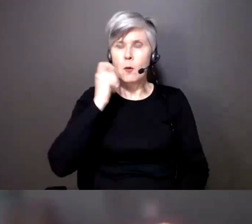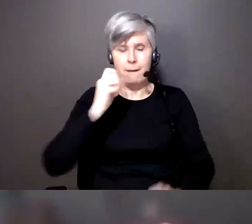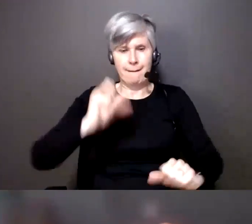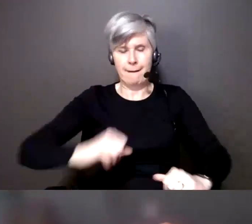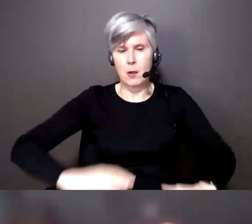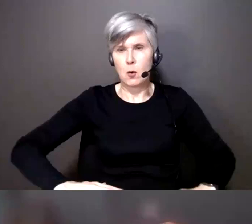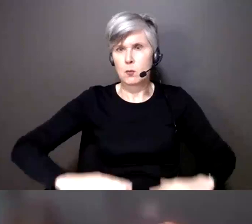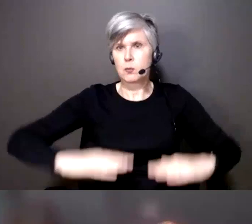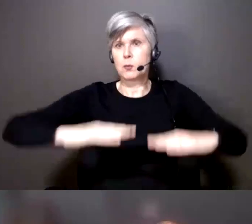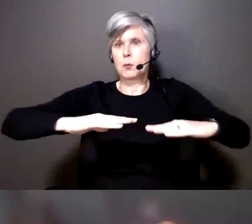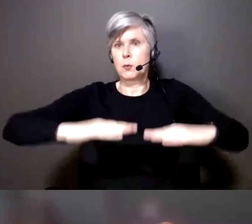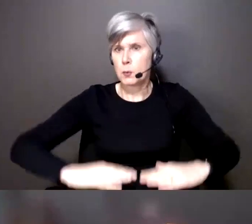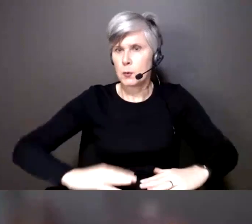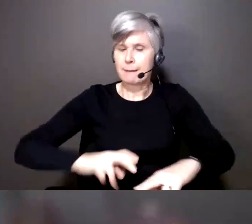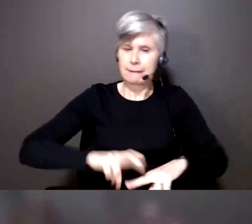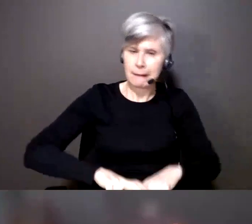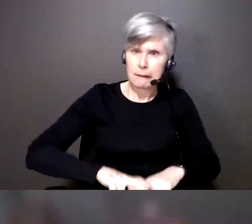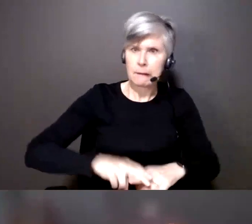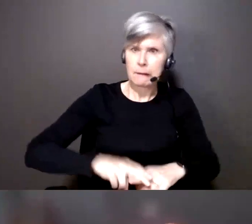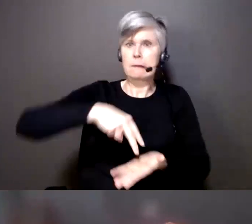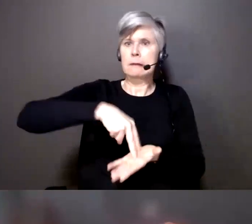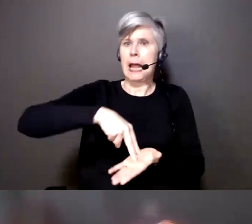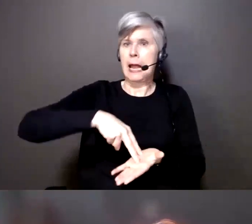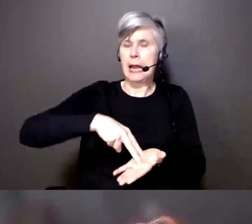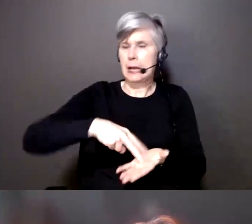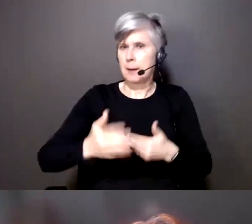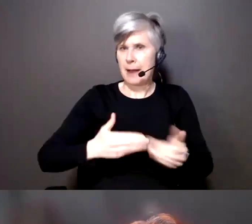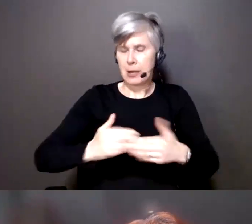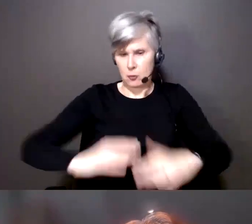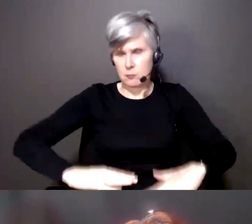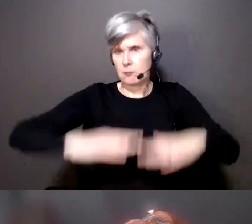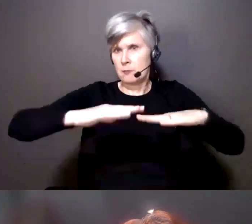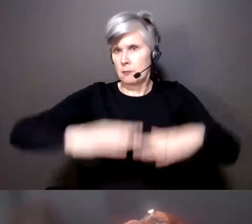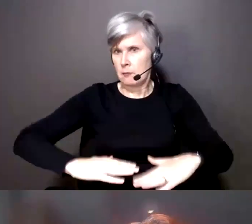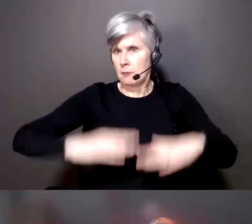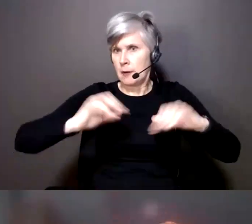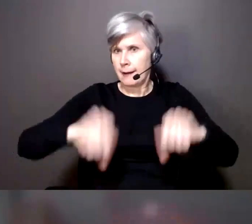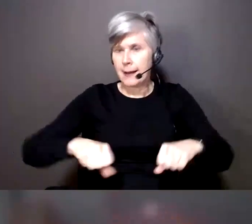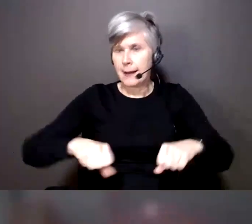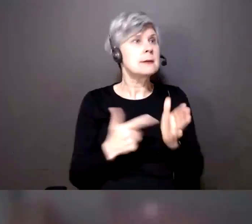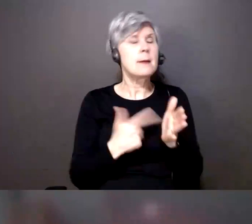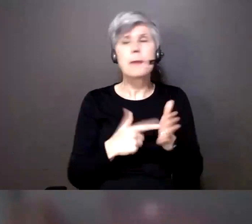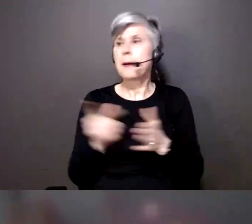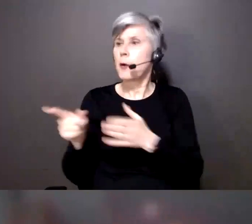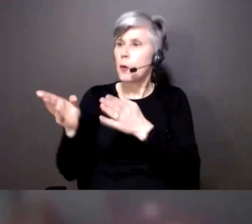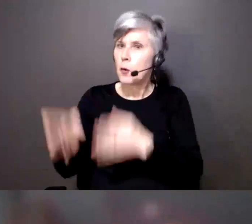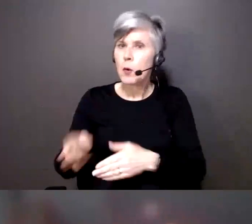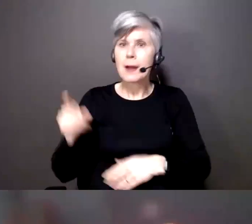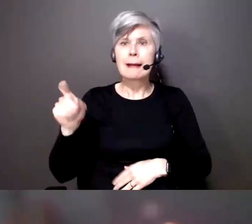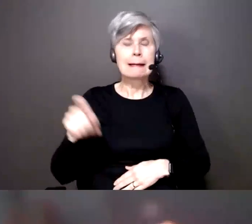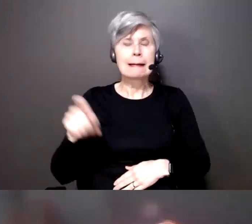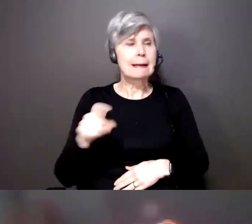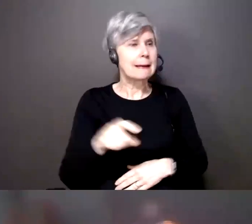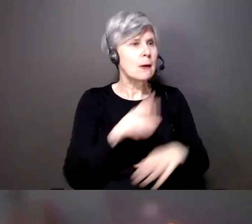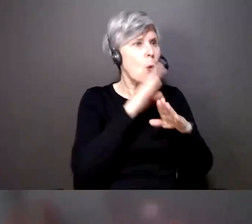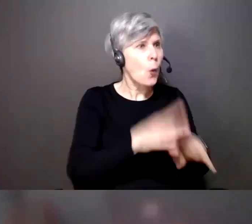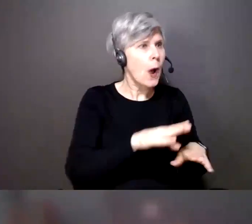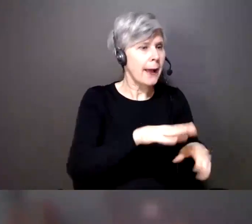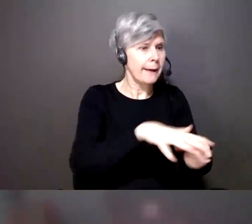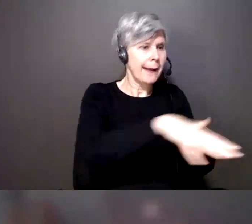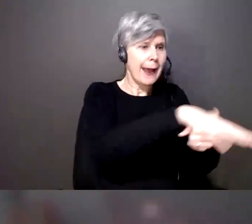For someone else, it might be a list of tasks that is described and